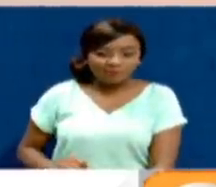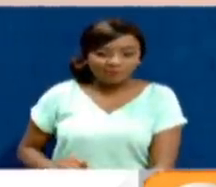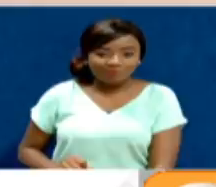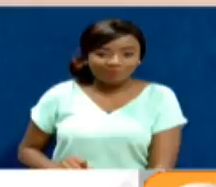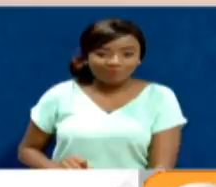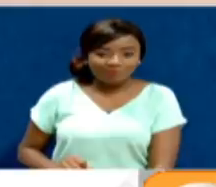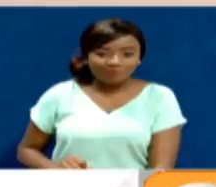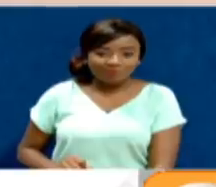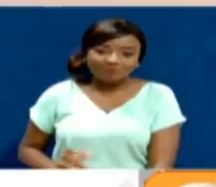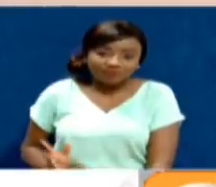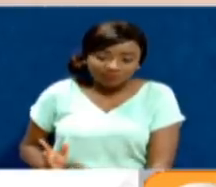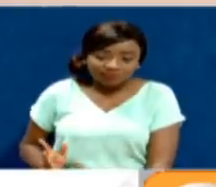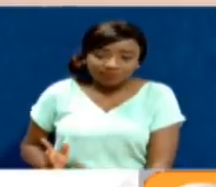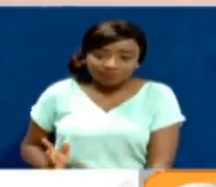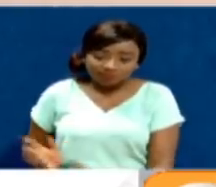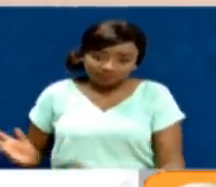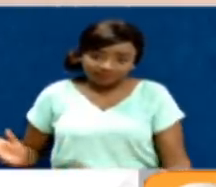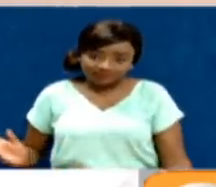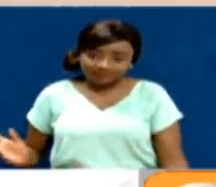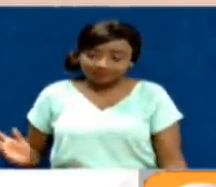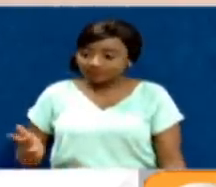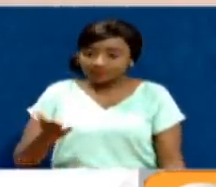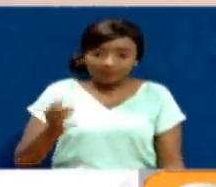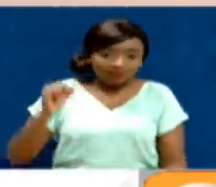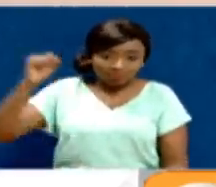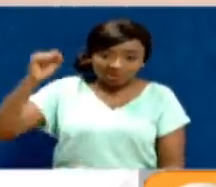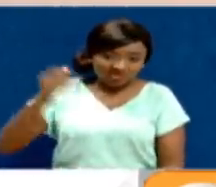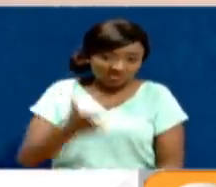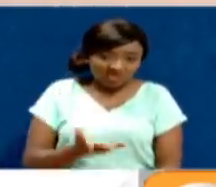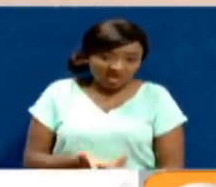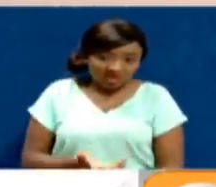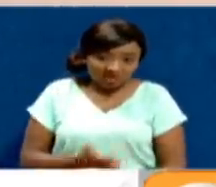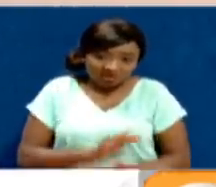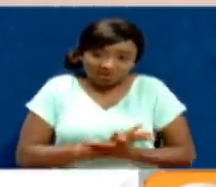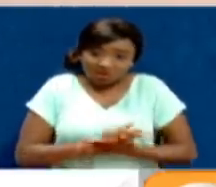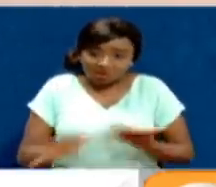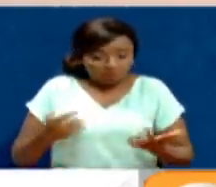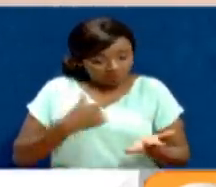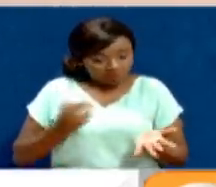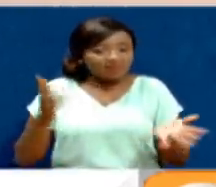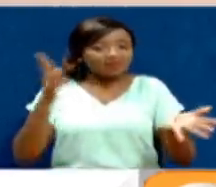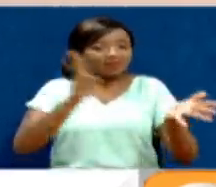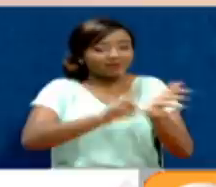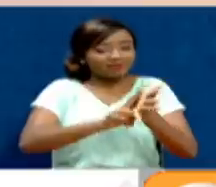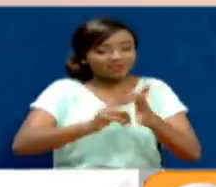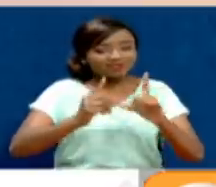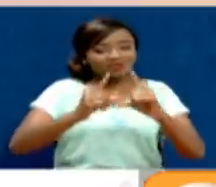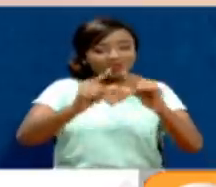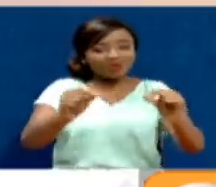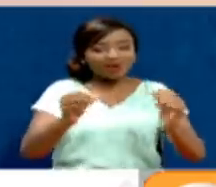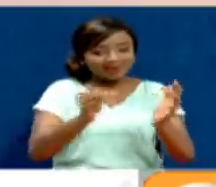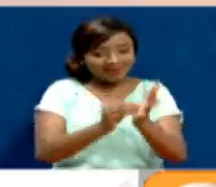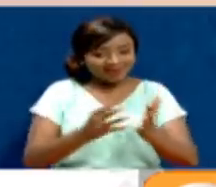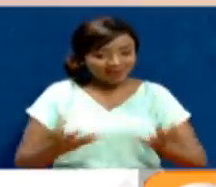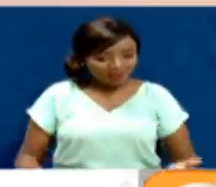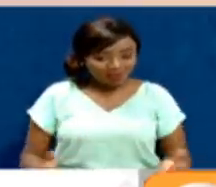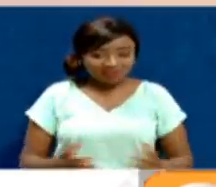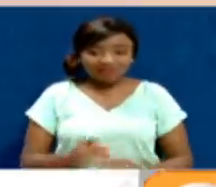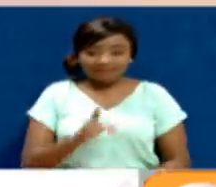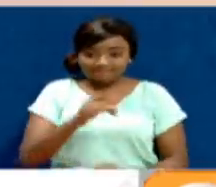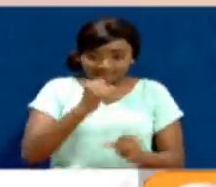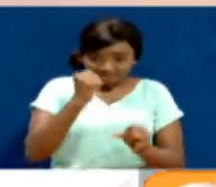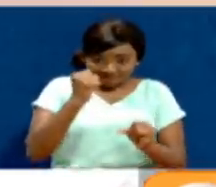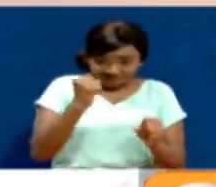But hapo hakuna siasa, Jeff, and I'm going to repeat myself that hiyo